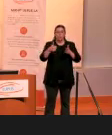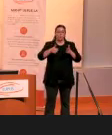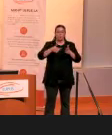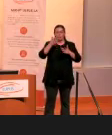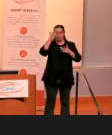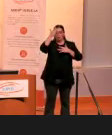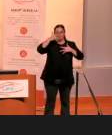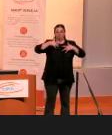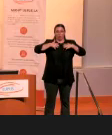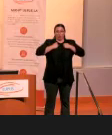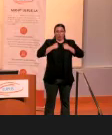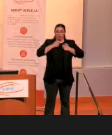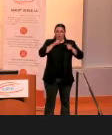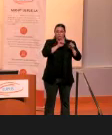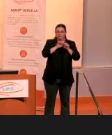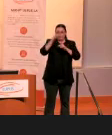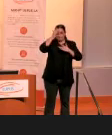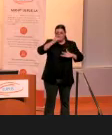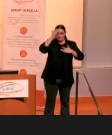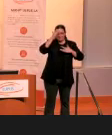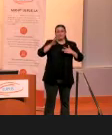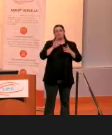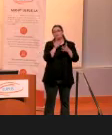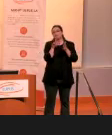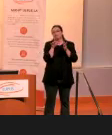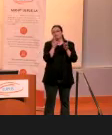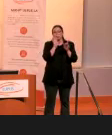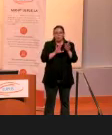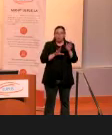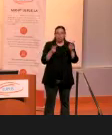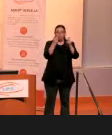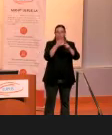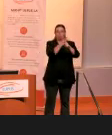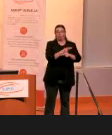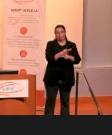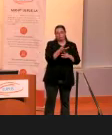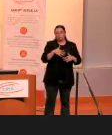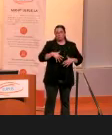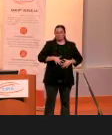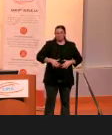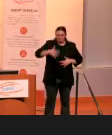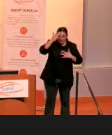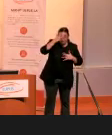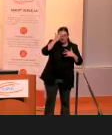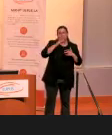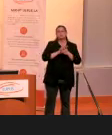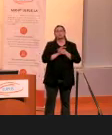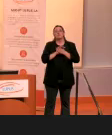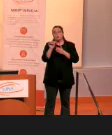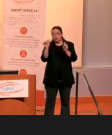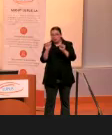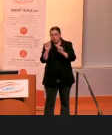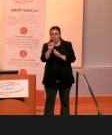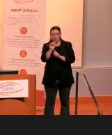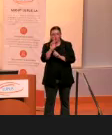as psoriatic arthritis and inflammatory bowel disease. But there's some recent work that